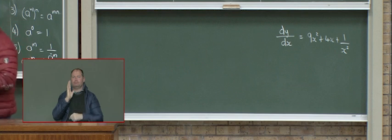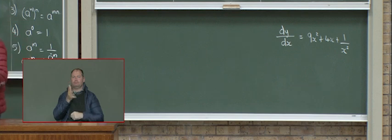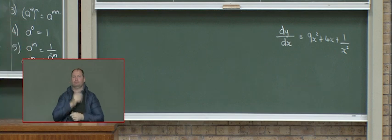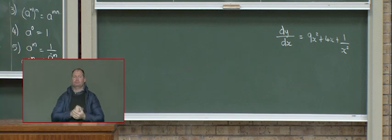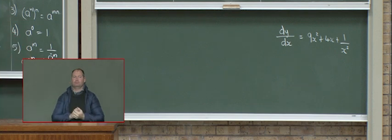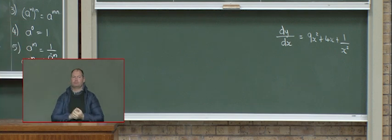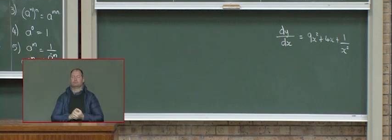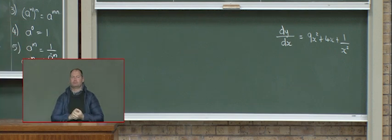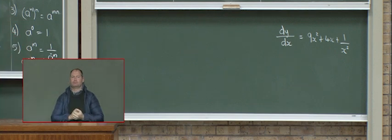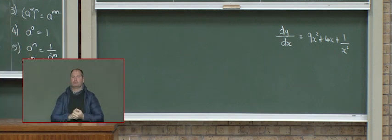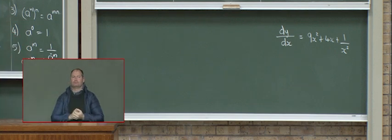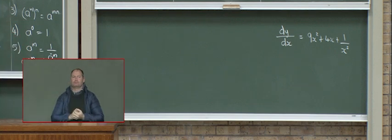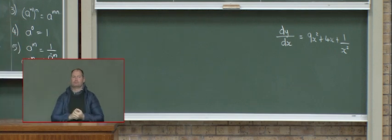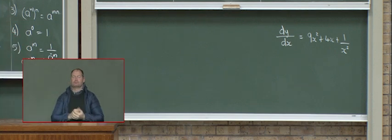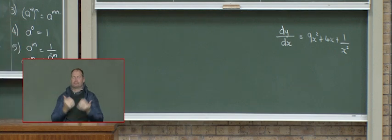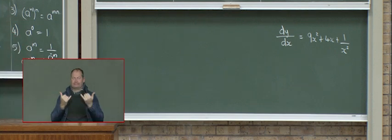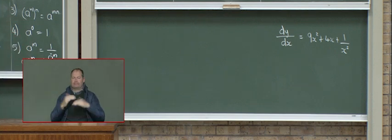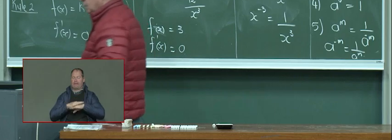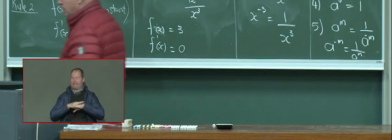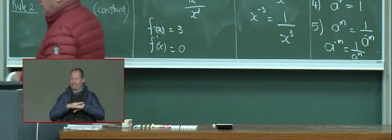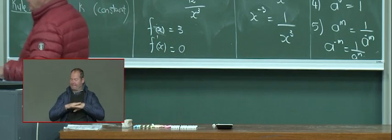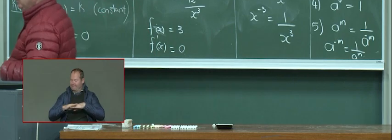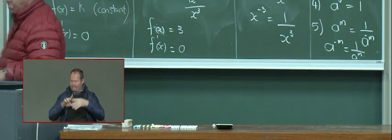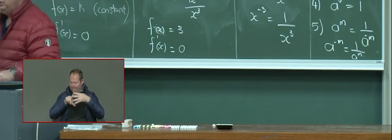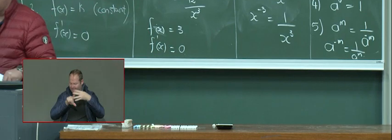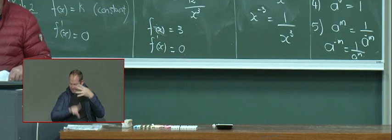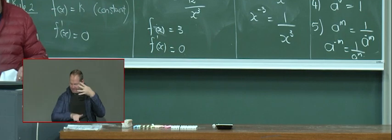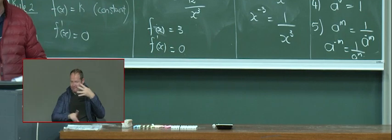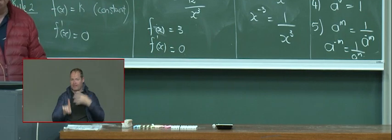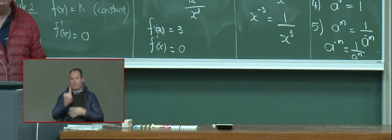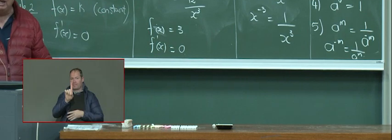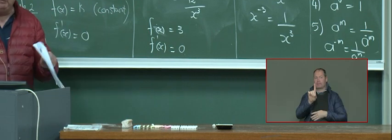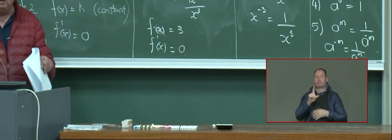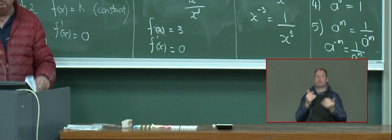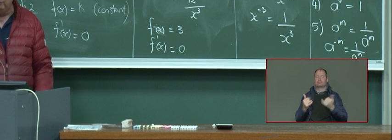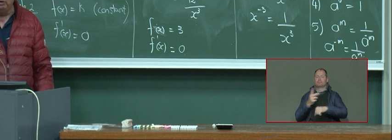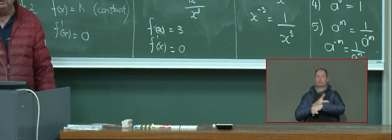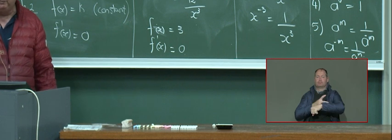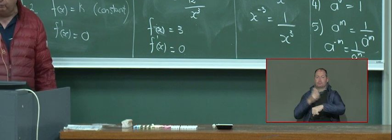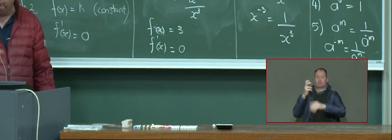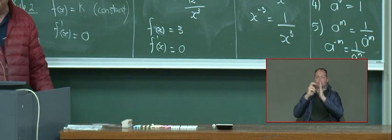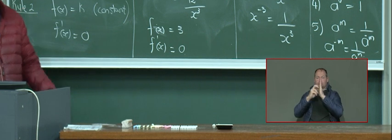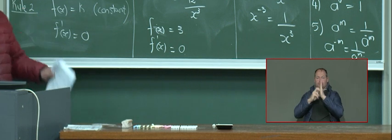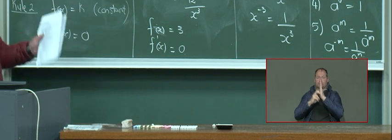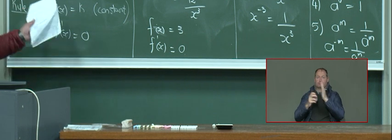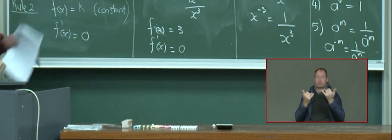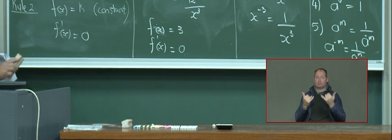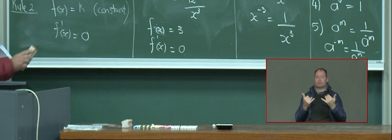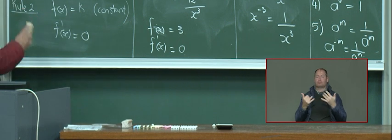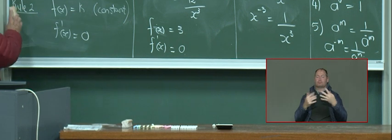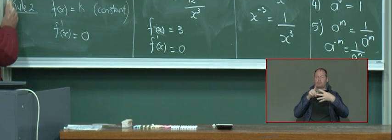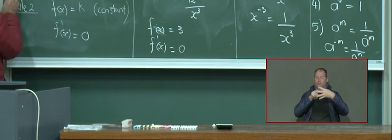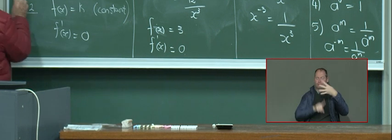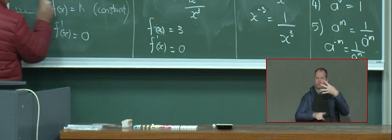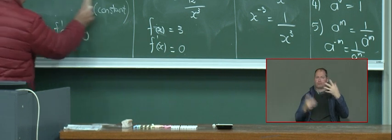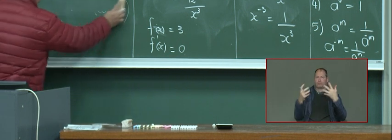the absolute foundation. But when you differentiate by means of rules, everything will fall into 4 rules. Let's quickly just